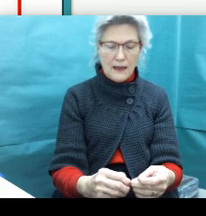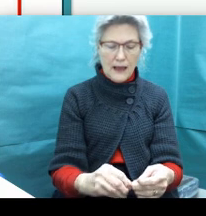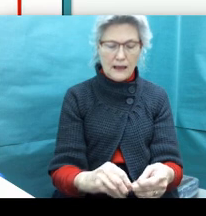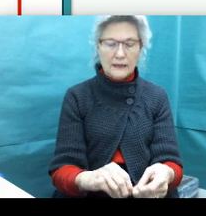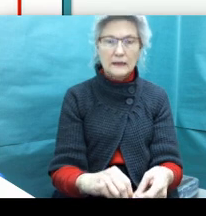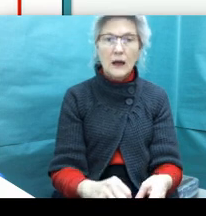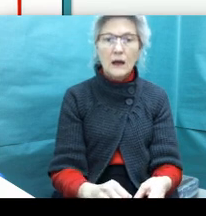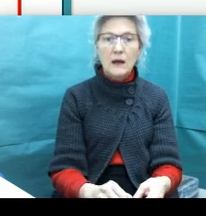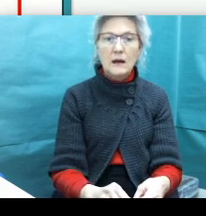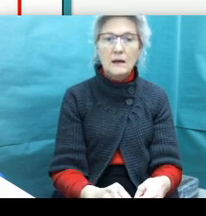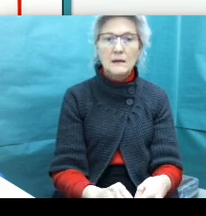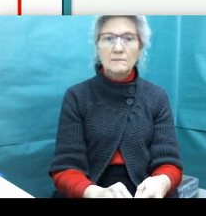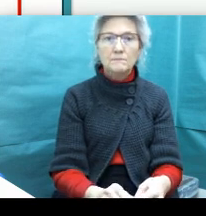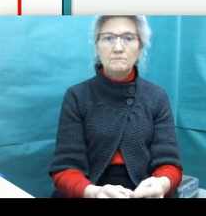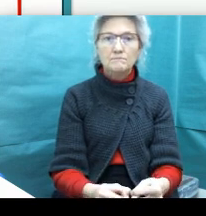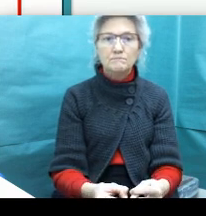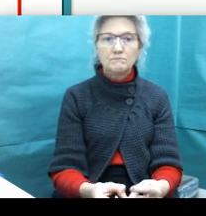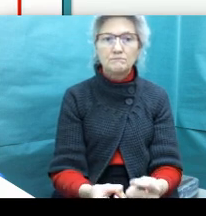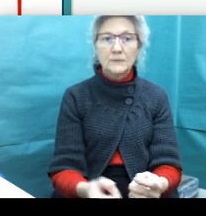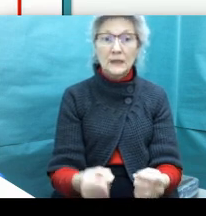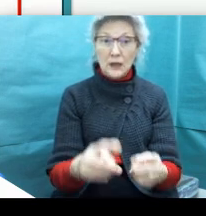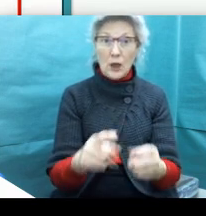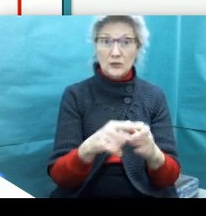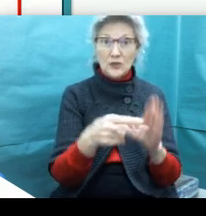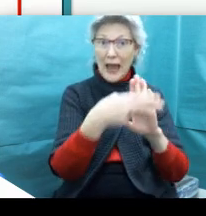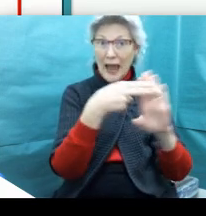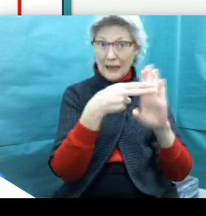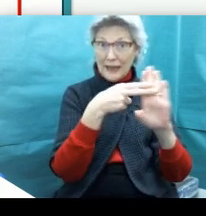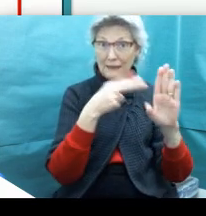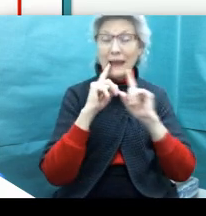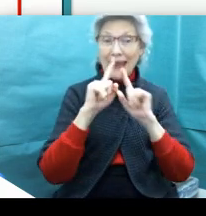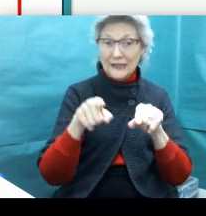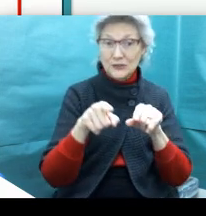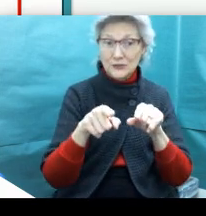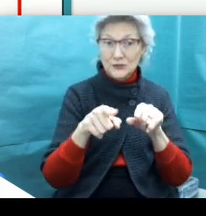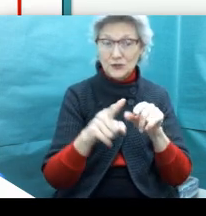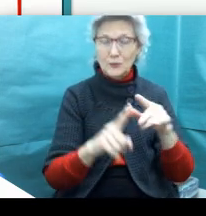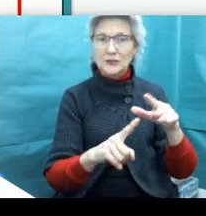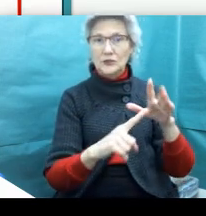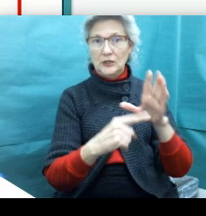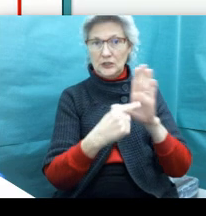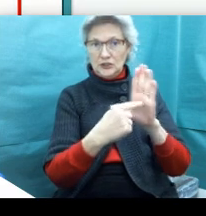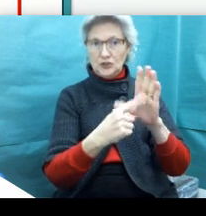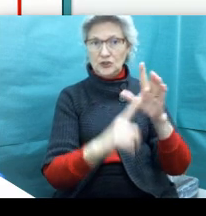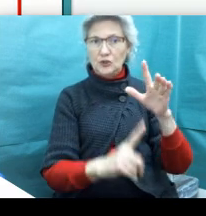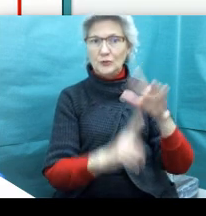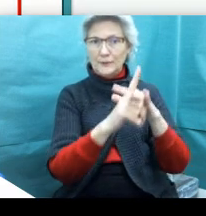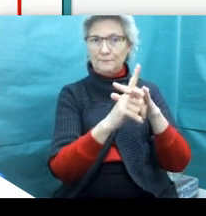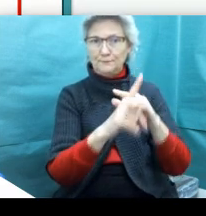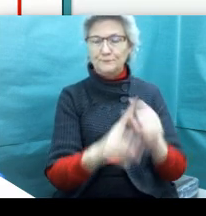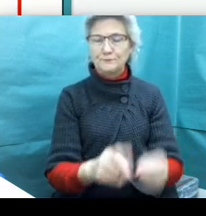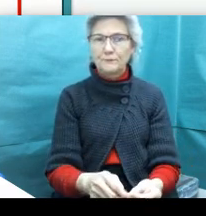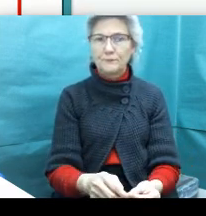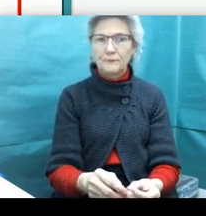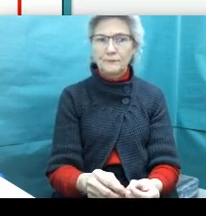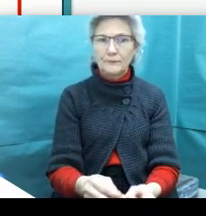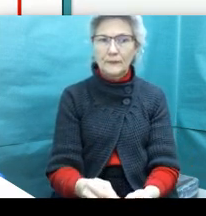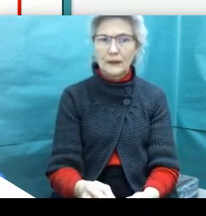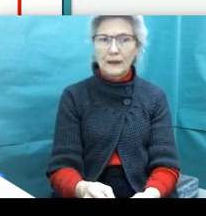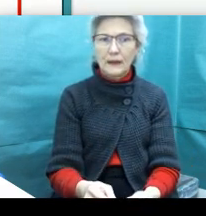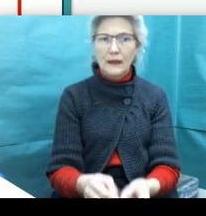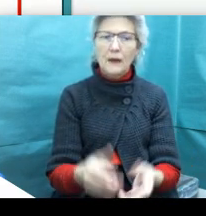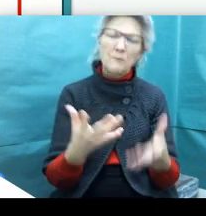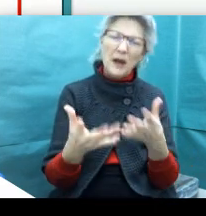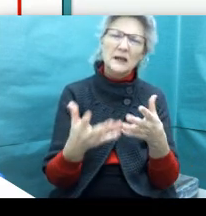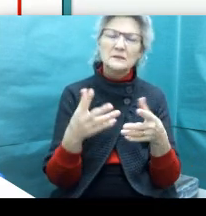I probably will highlight it or do something so it stands out. So maybe let's highlight it. But chances